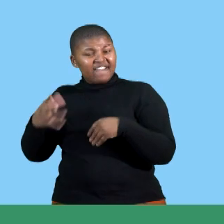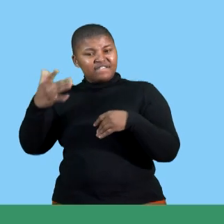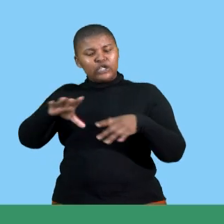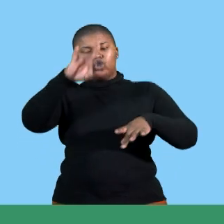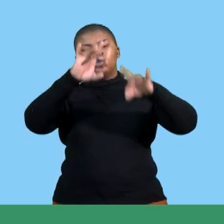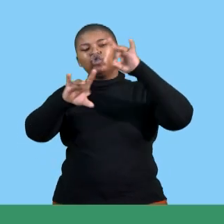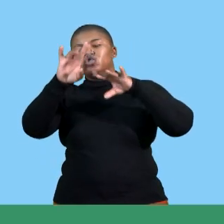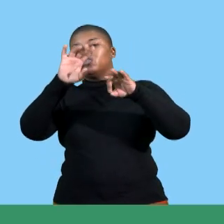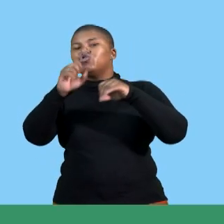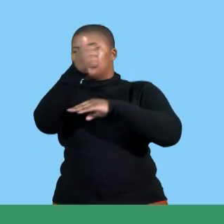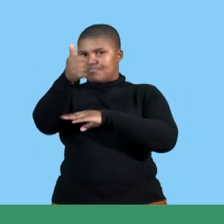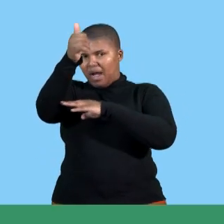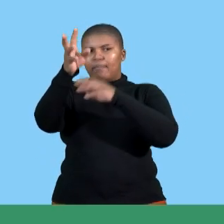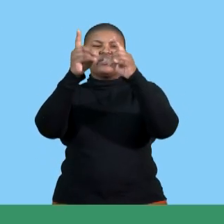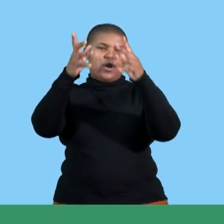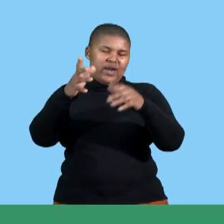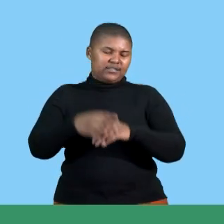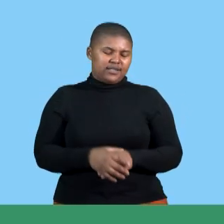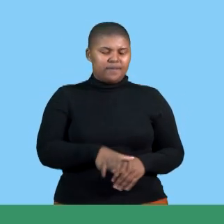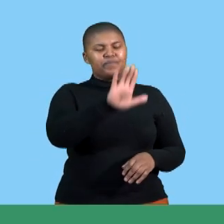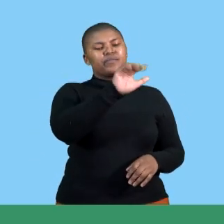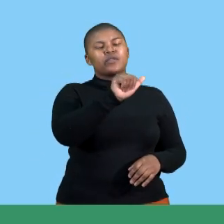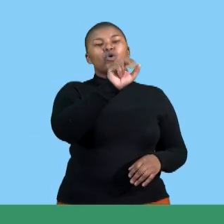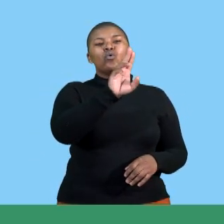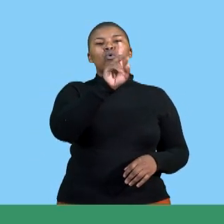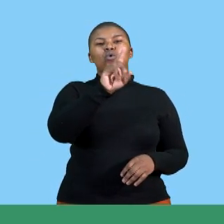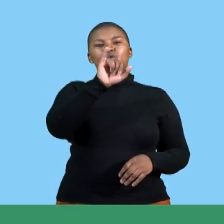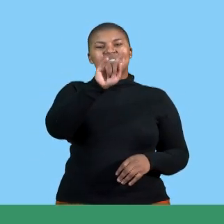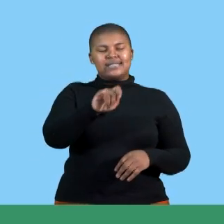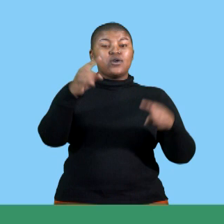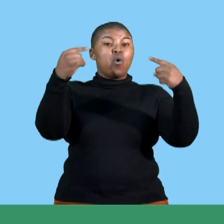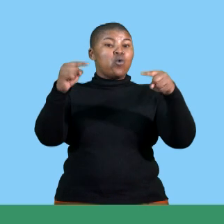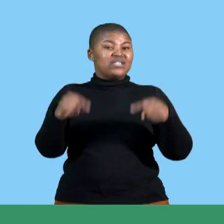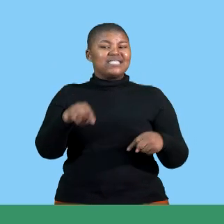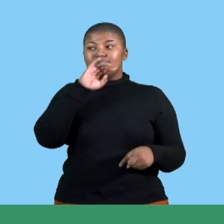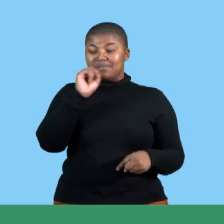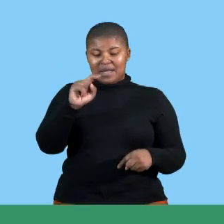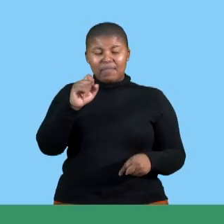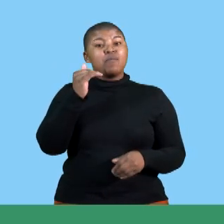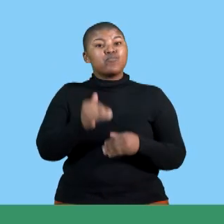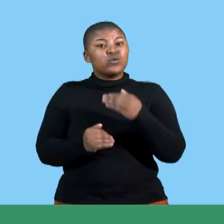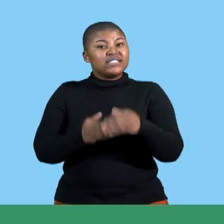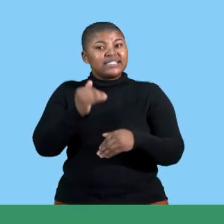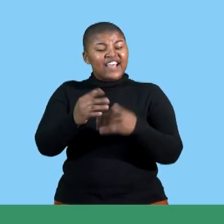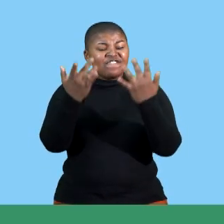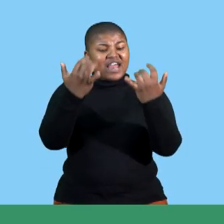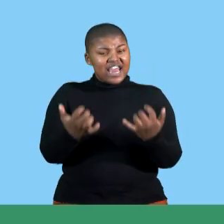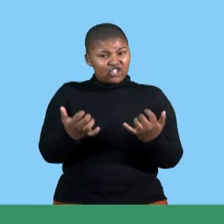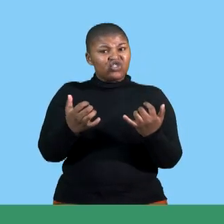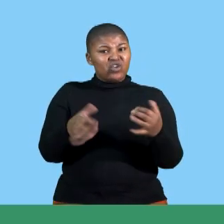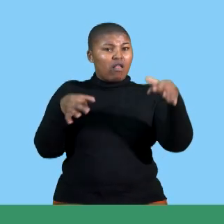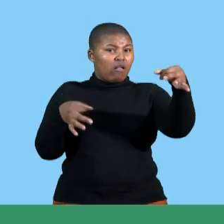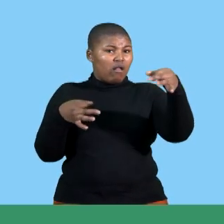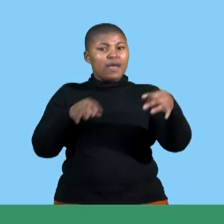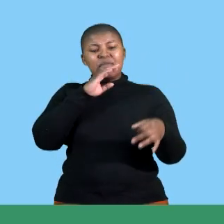the shareholders' interests. And lastly, we had the term audit, which means a process where financial statements of